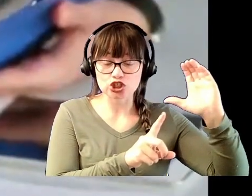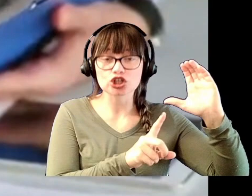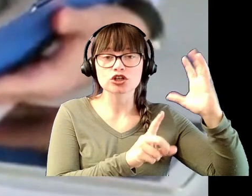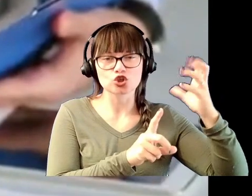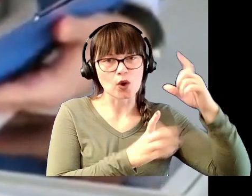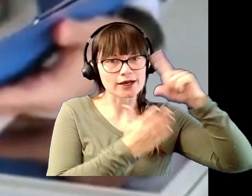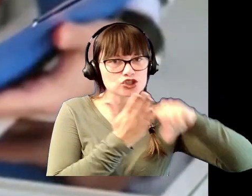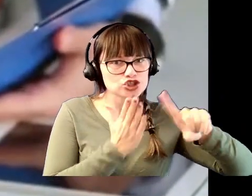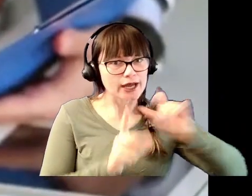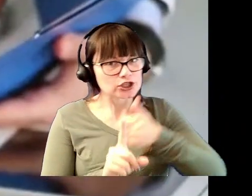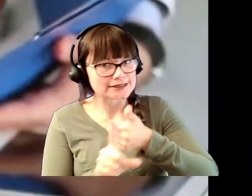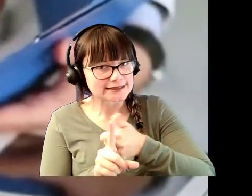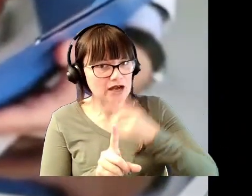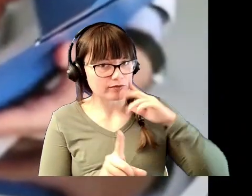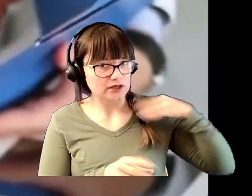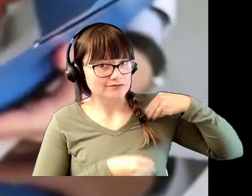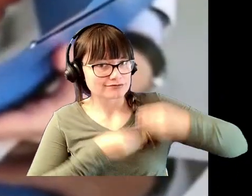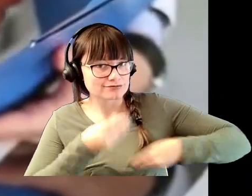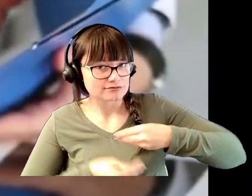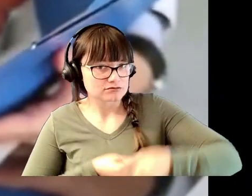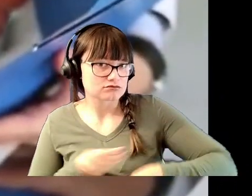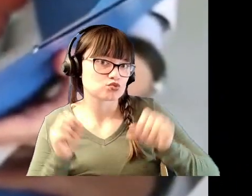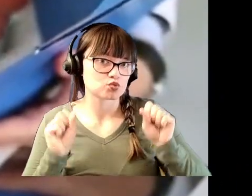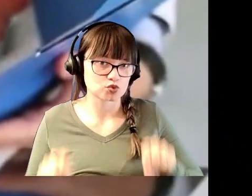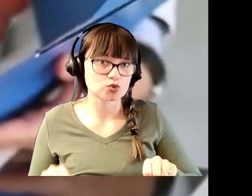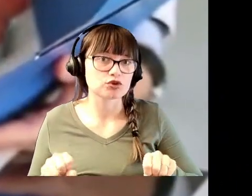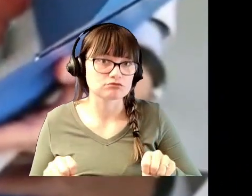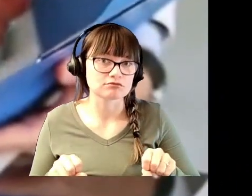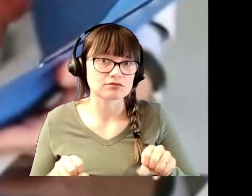done because it's definitely something that you could see,